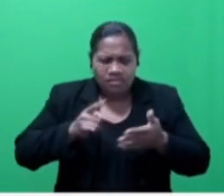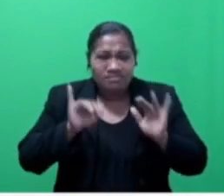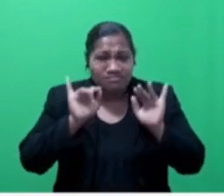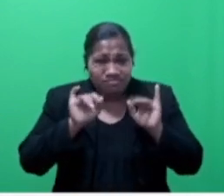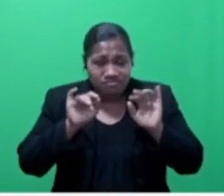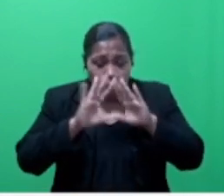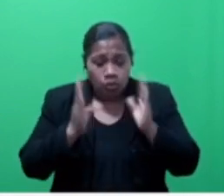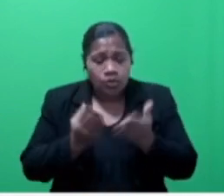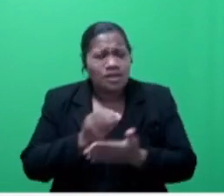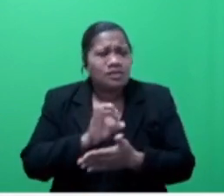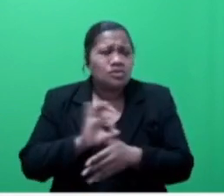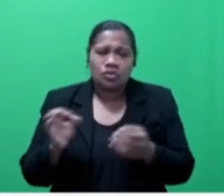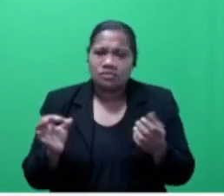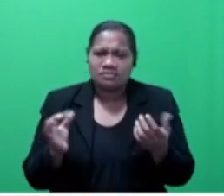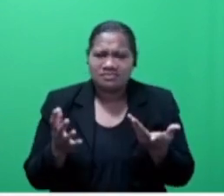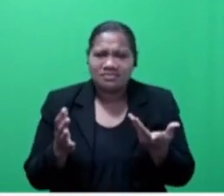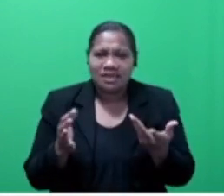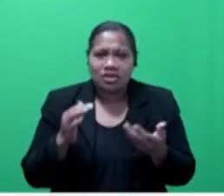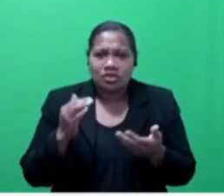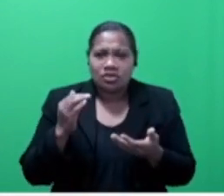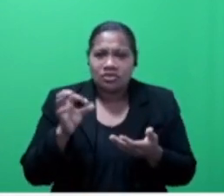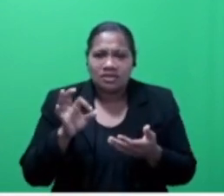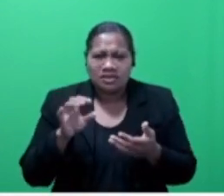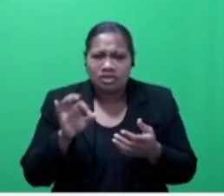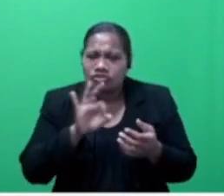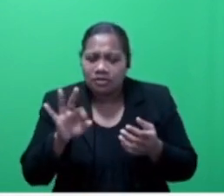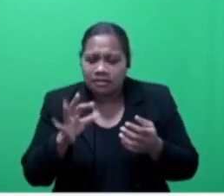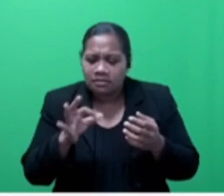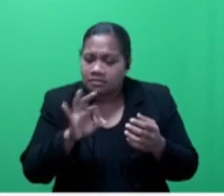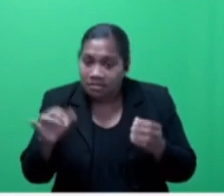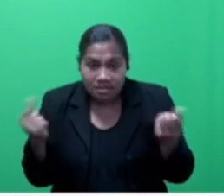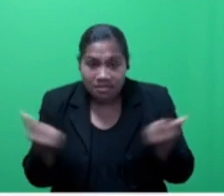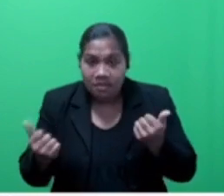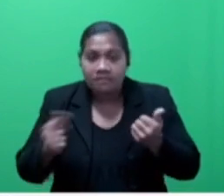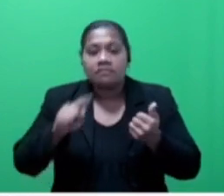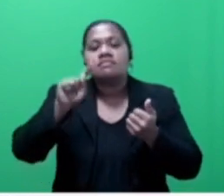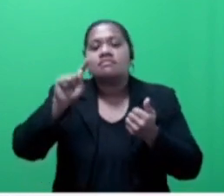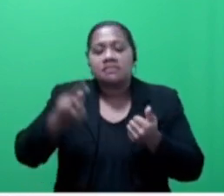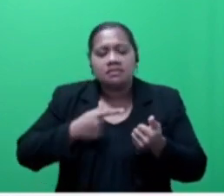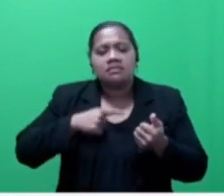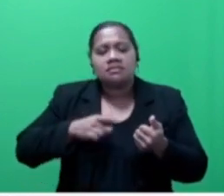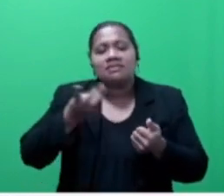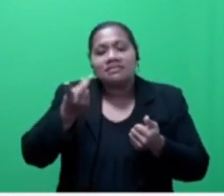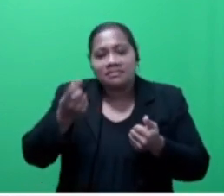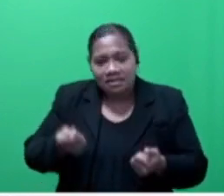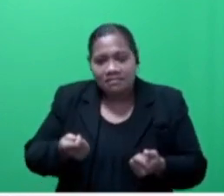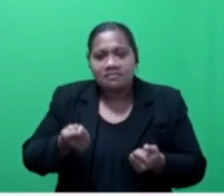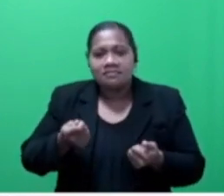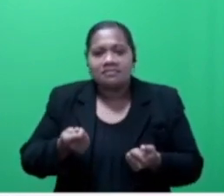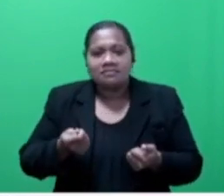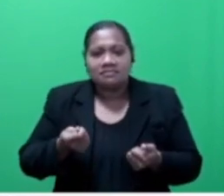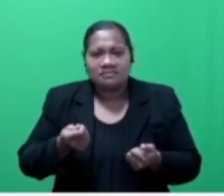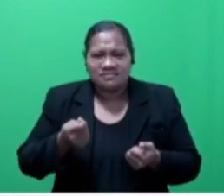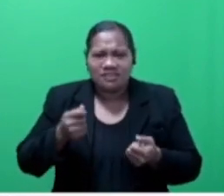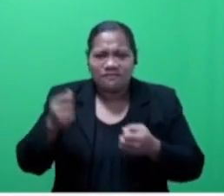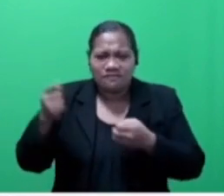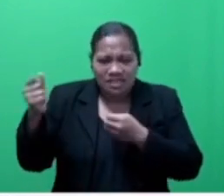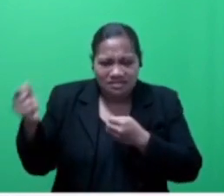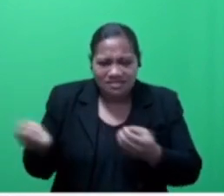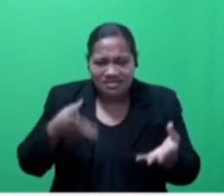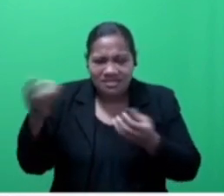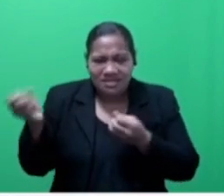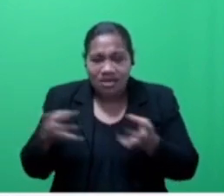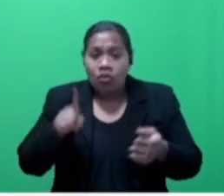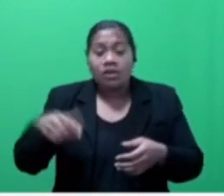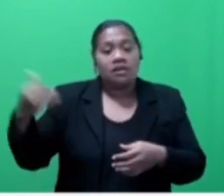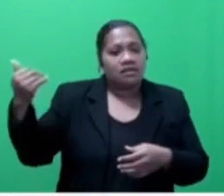se, but of course it's the pricing because of some certain supply chains have not been actually, or have been affected. USA, of